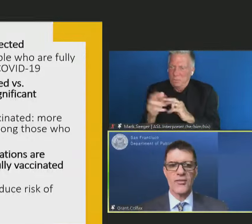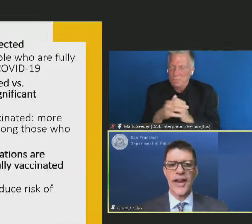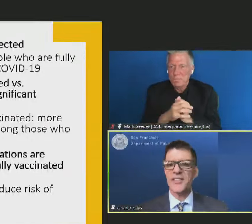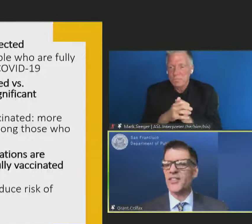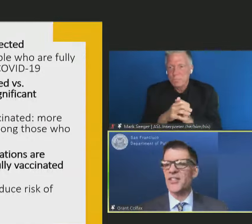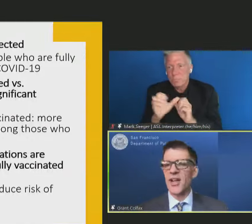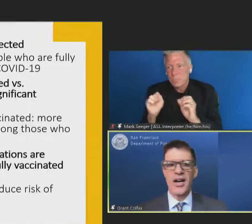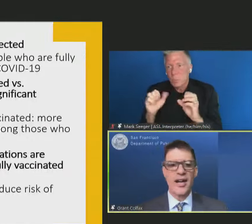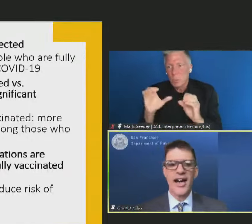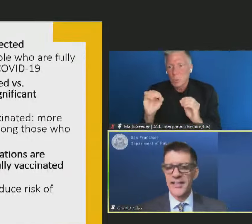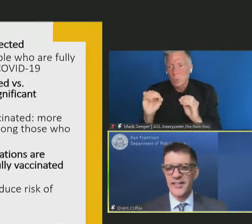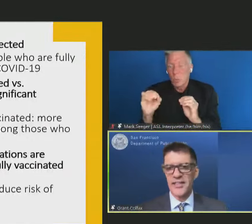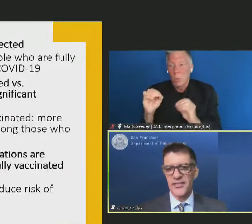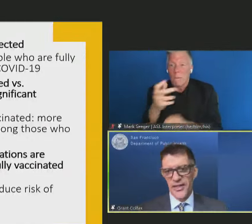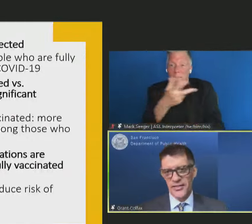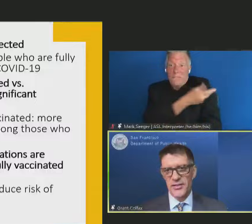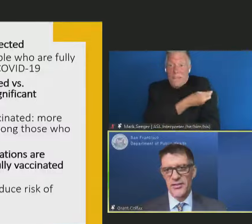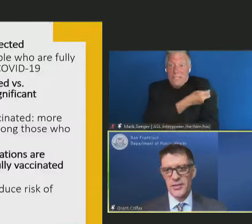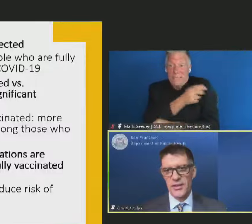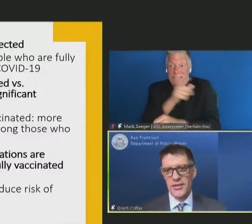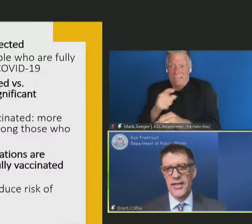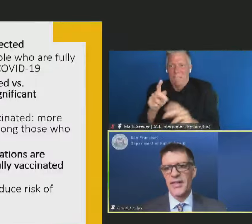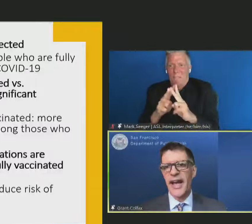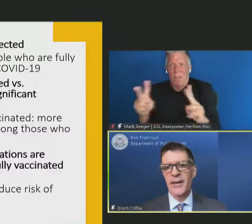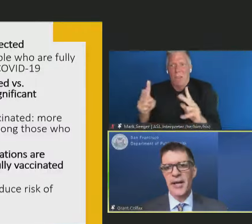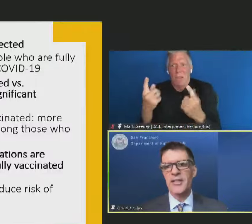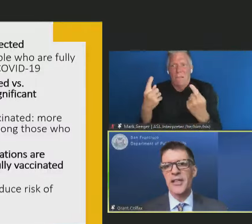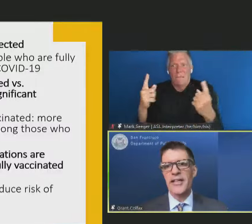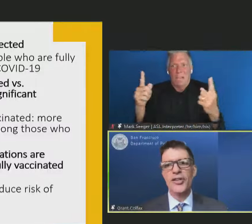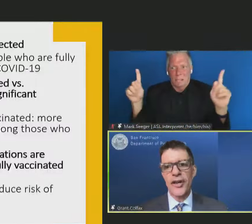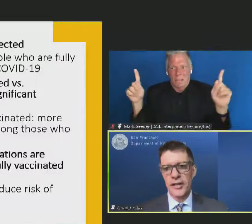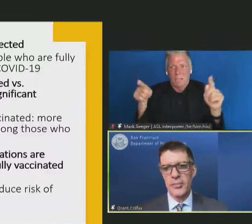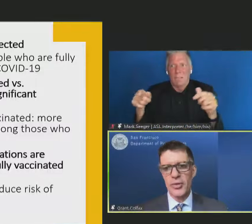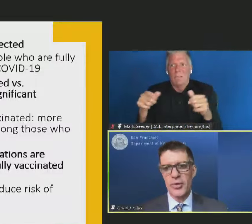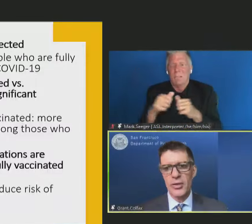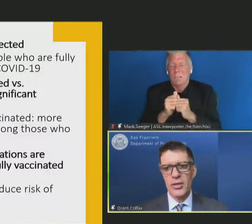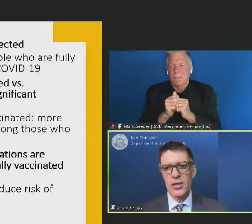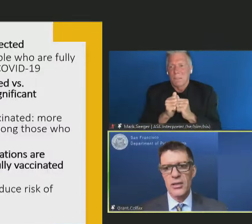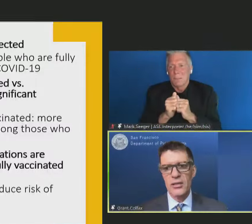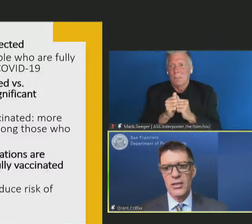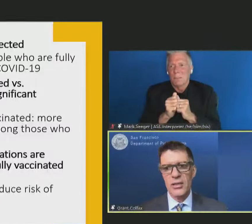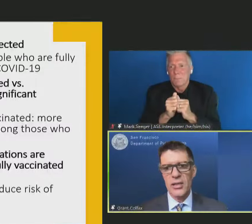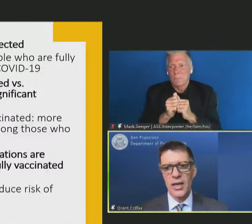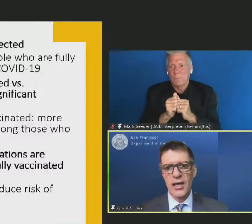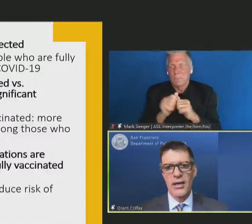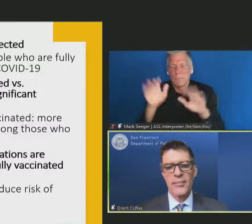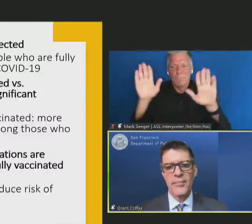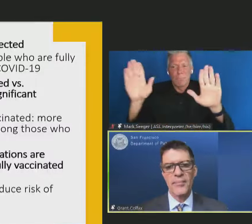So vaccines are highly effective. They are incredible